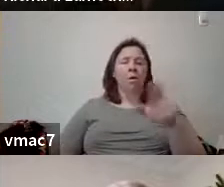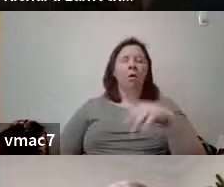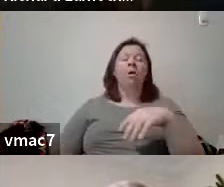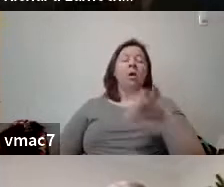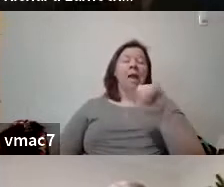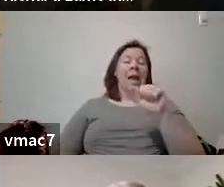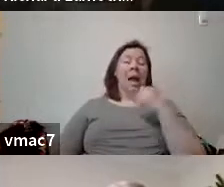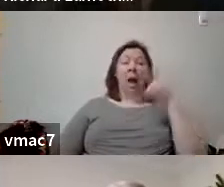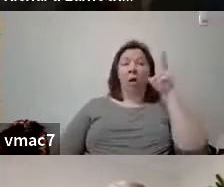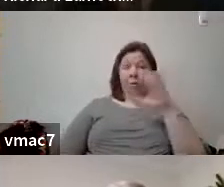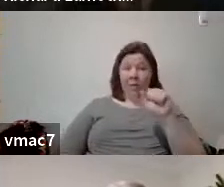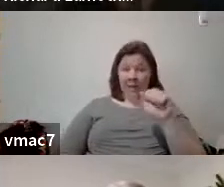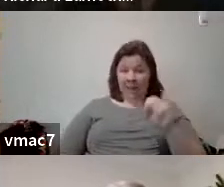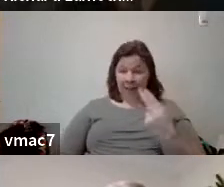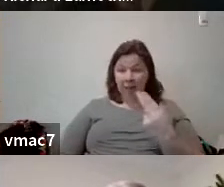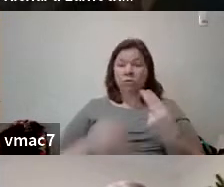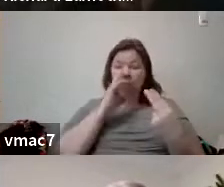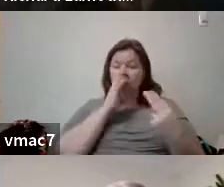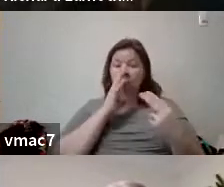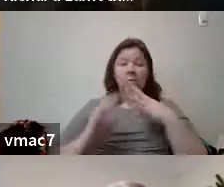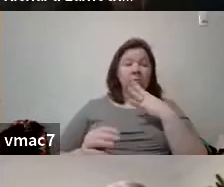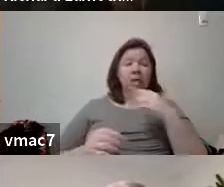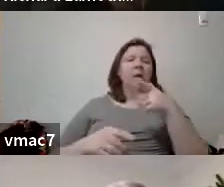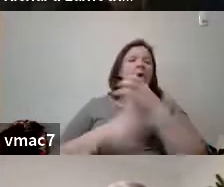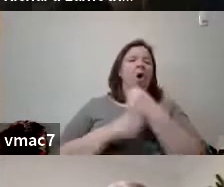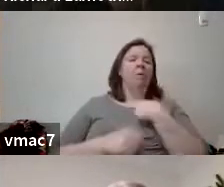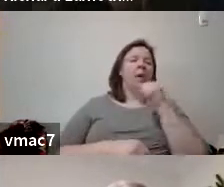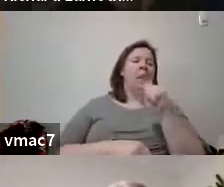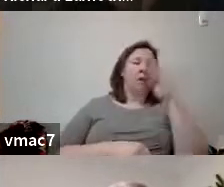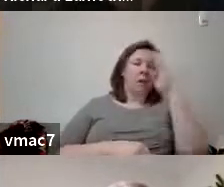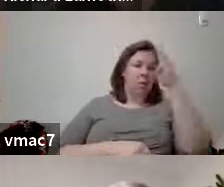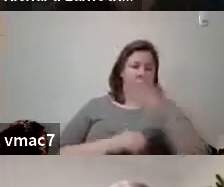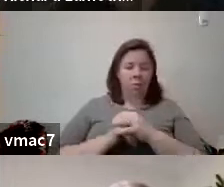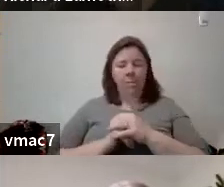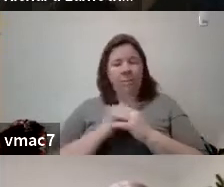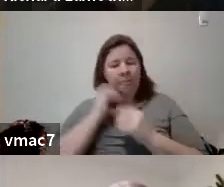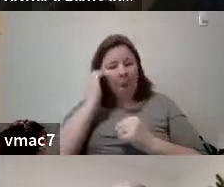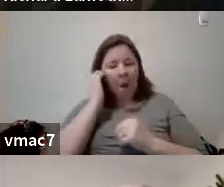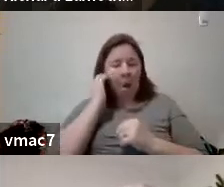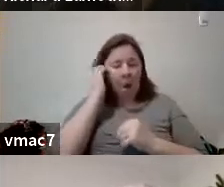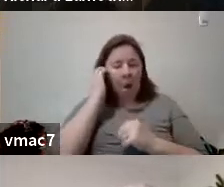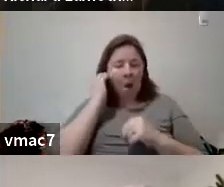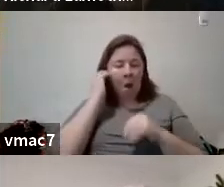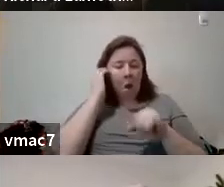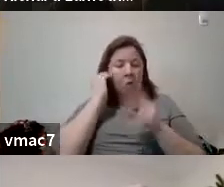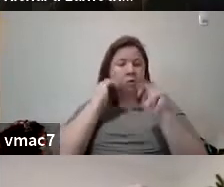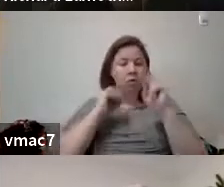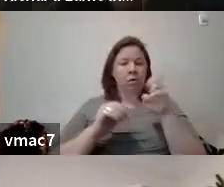started building, signed my first person the 31st of June this year. And as of this moment, my team is